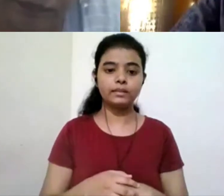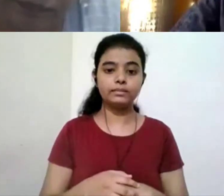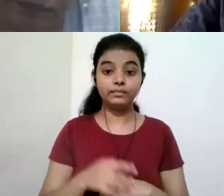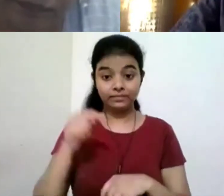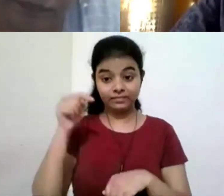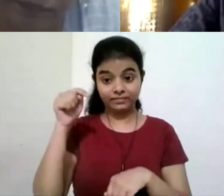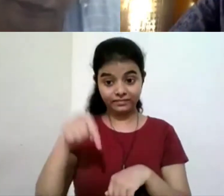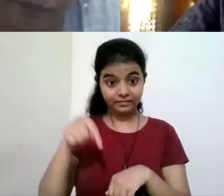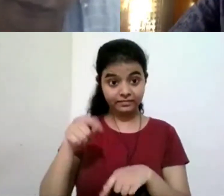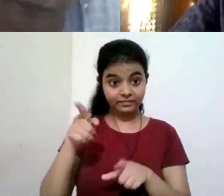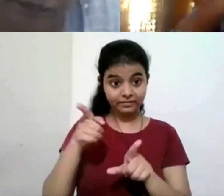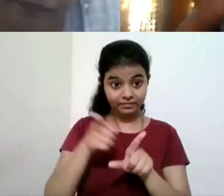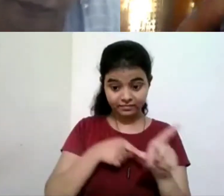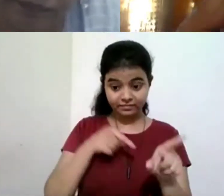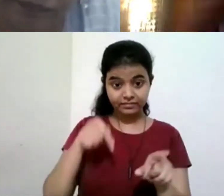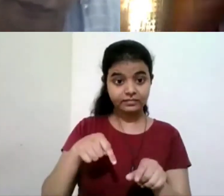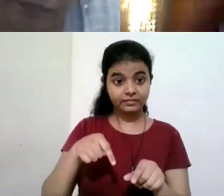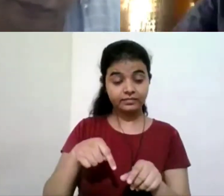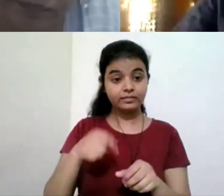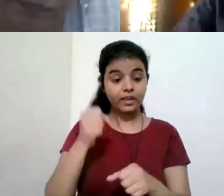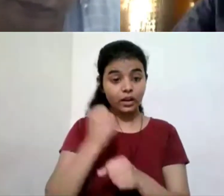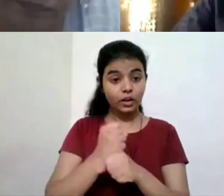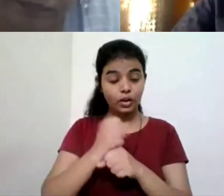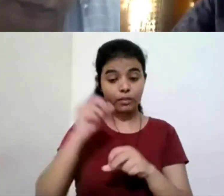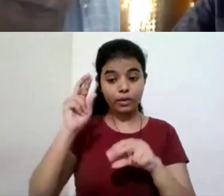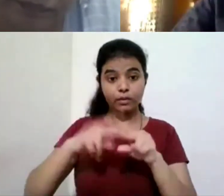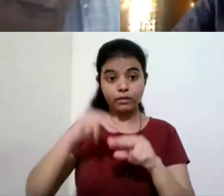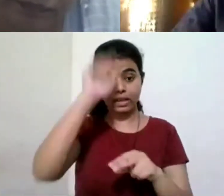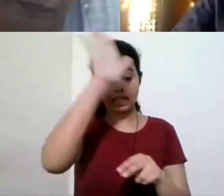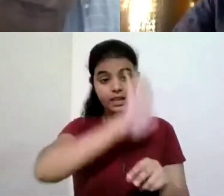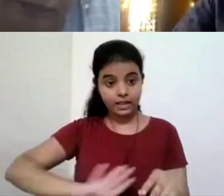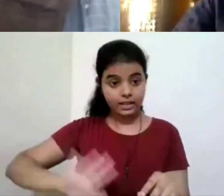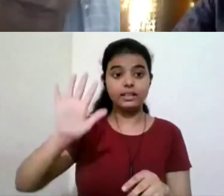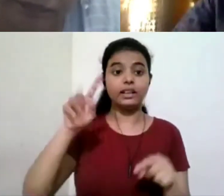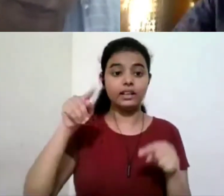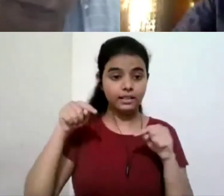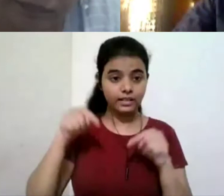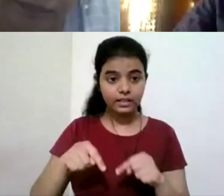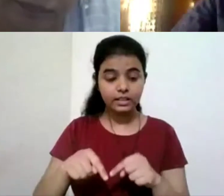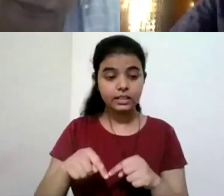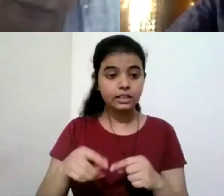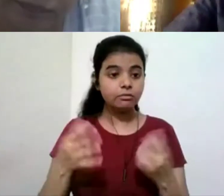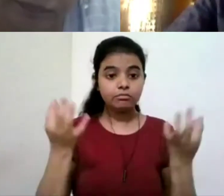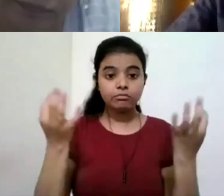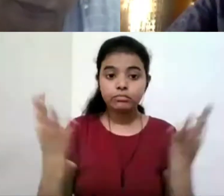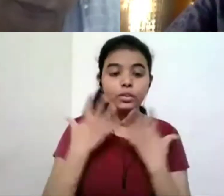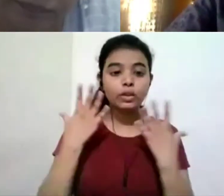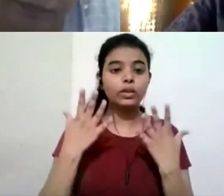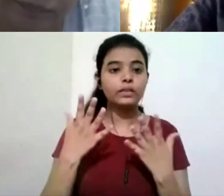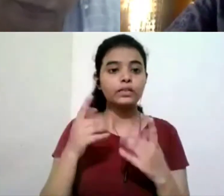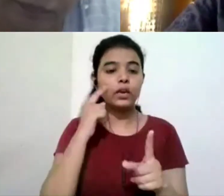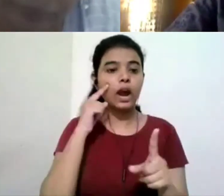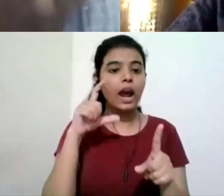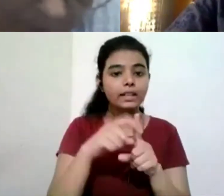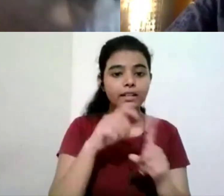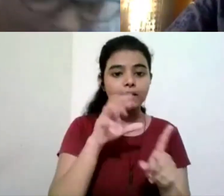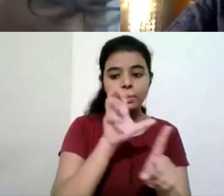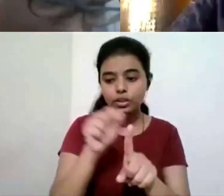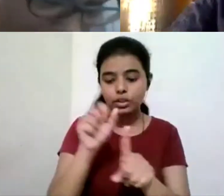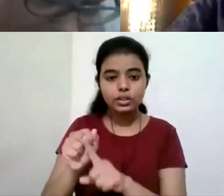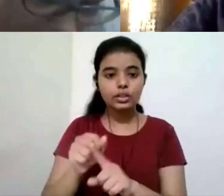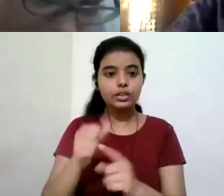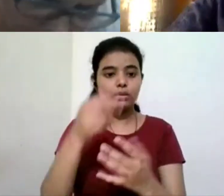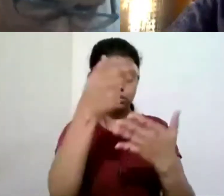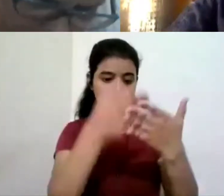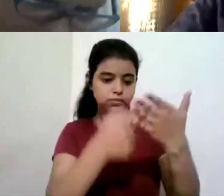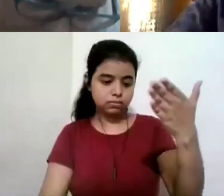only, Government of India has come up with new list of identification of